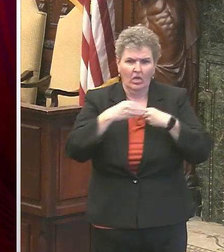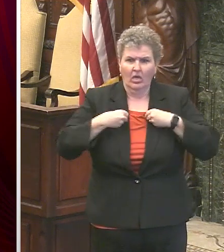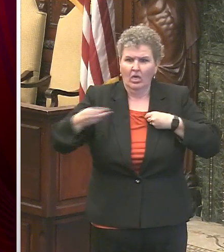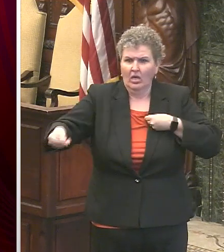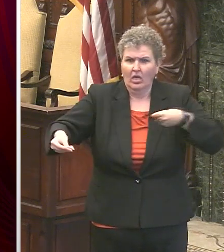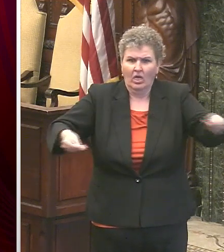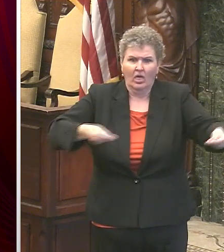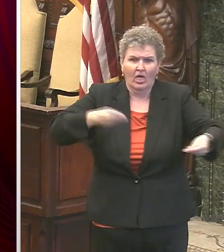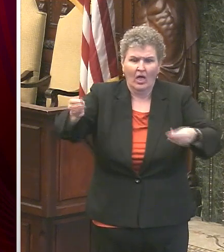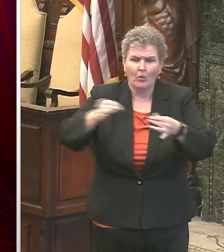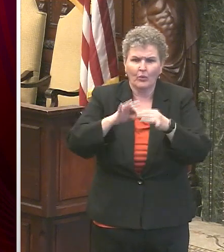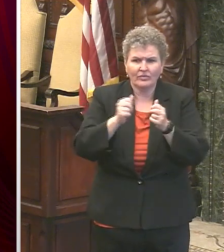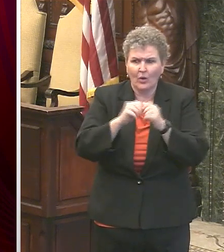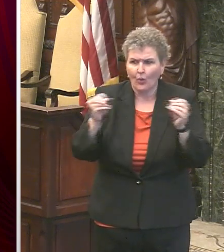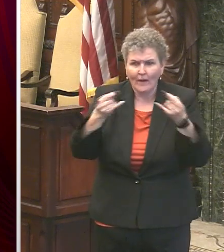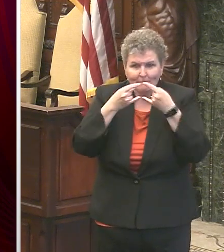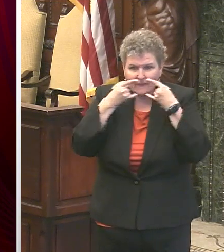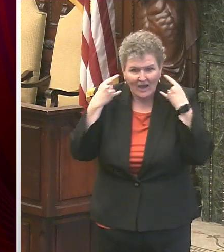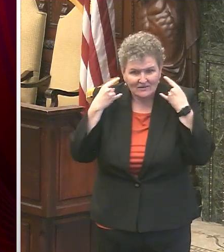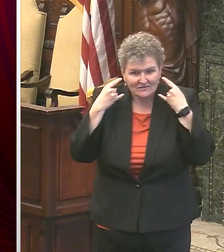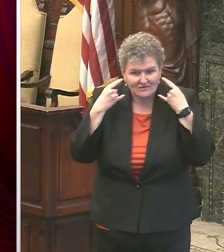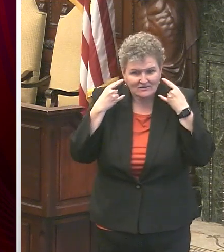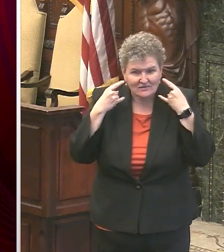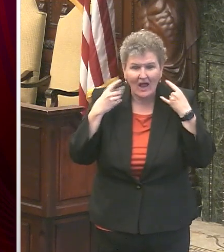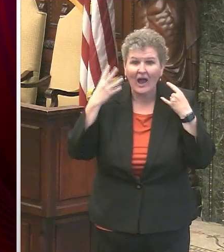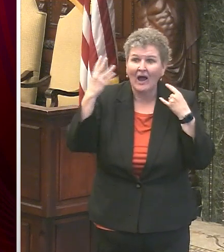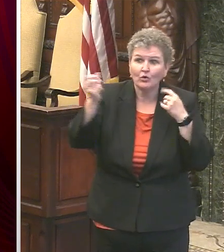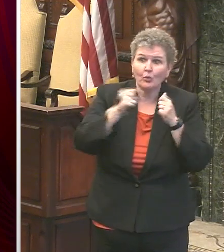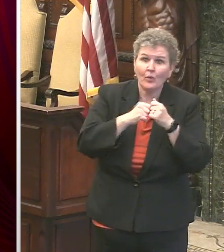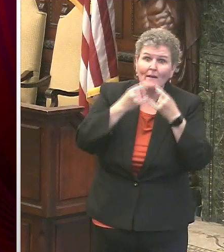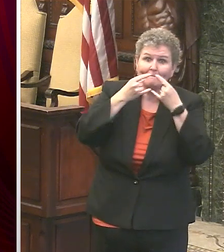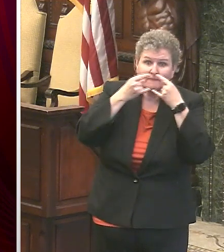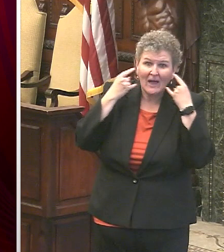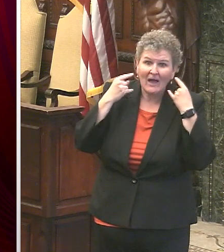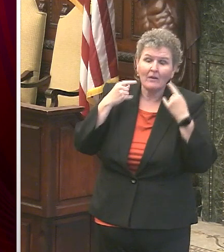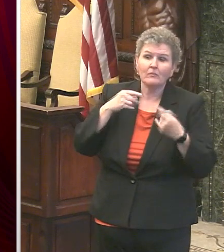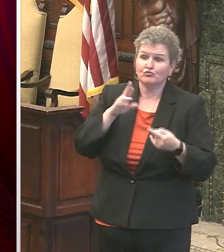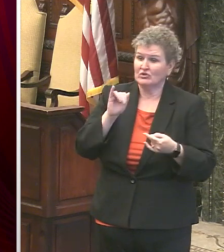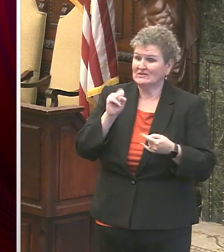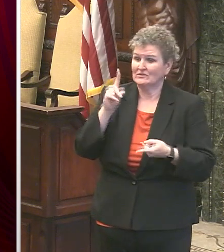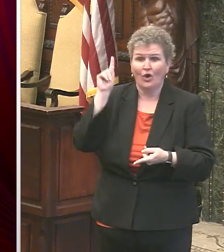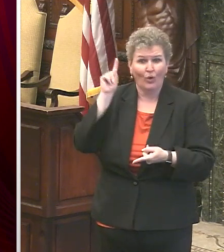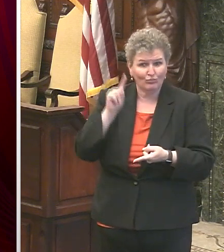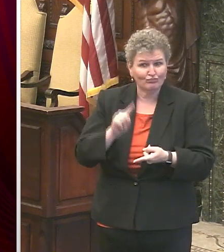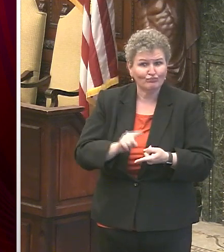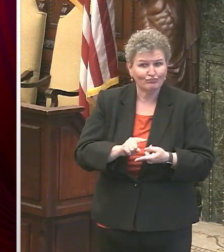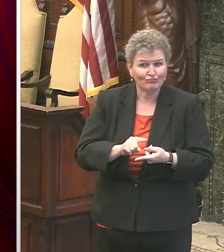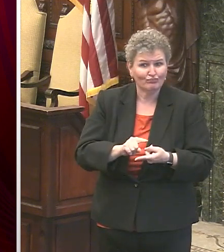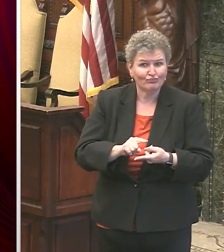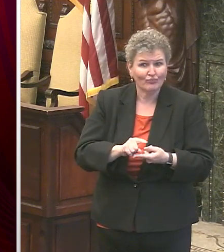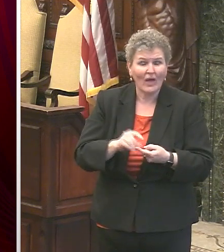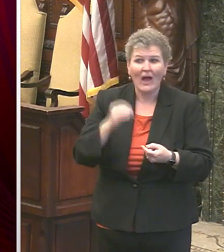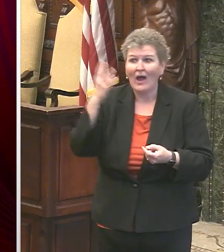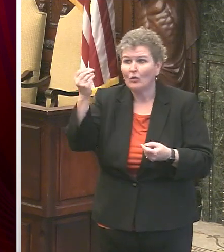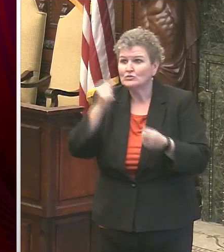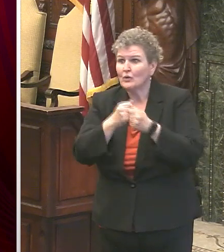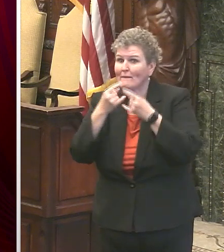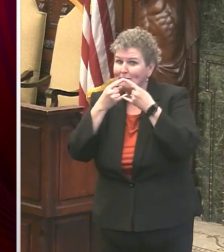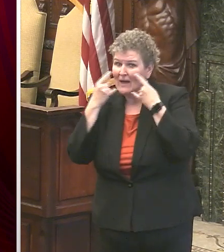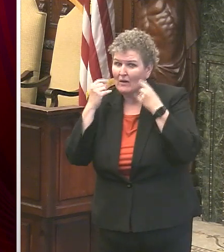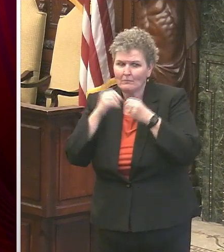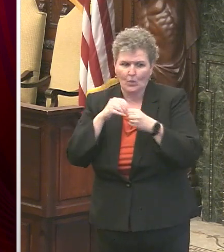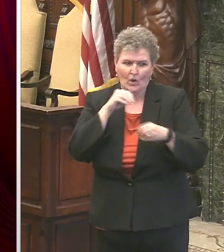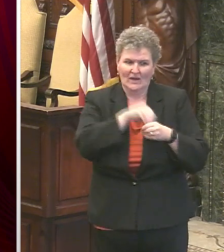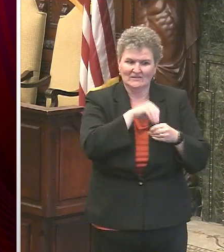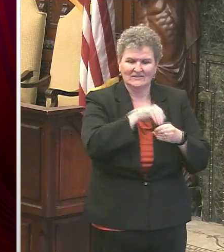not wearing masks. But if they're outdoors wearing masks, we think the risk is pretty low. And I would much rather have people outdoors wearing masks than indoors at a